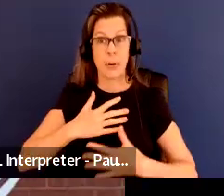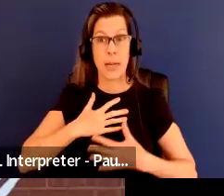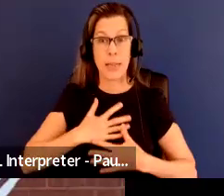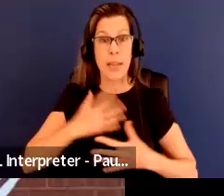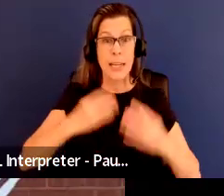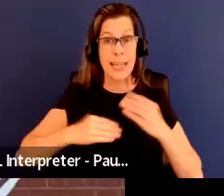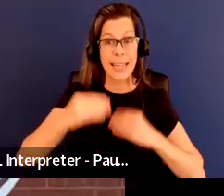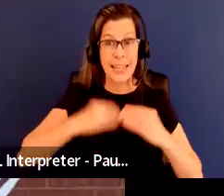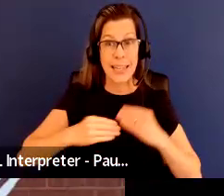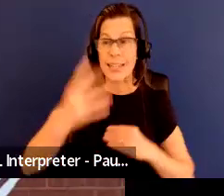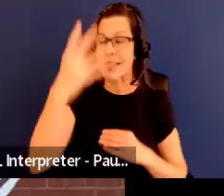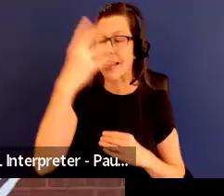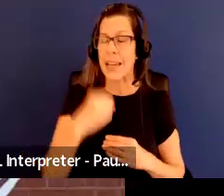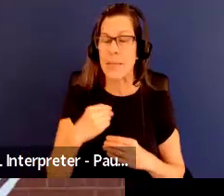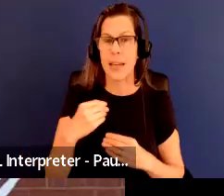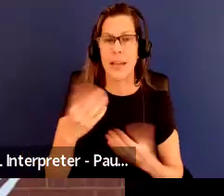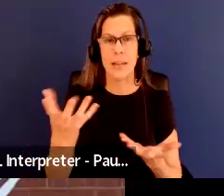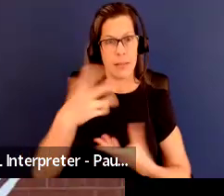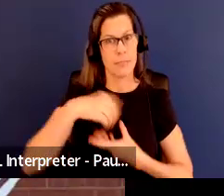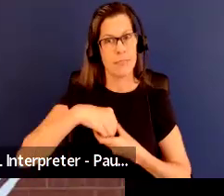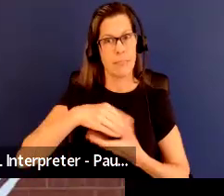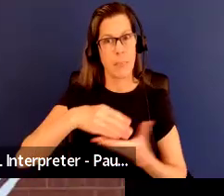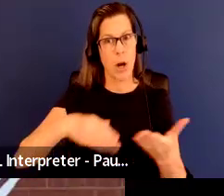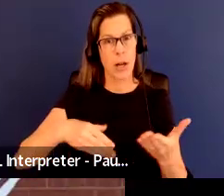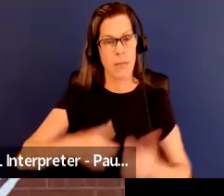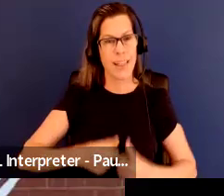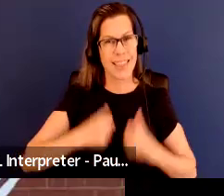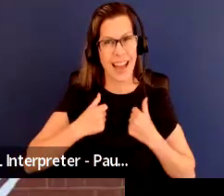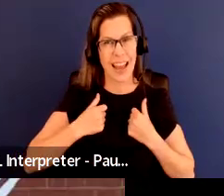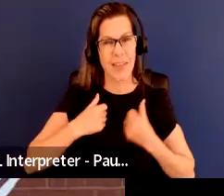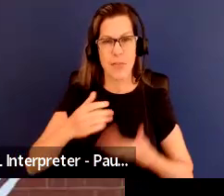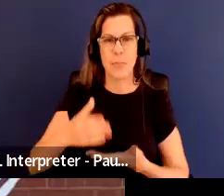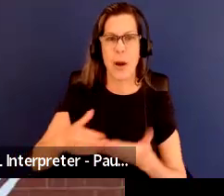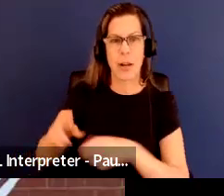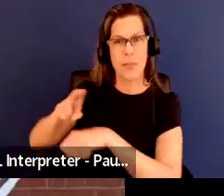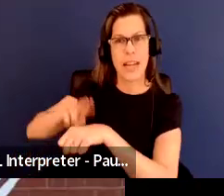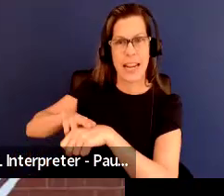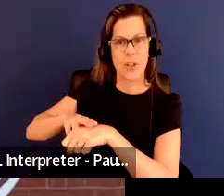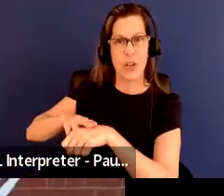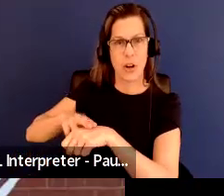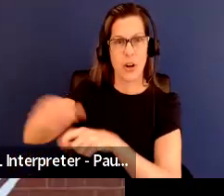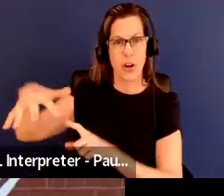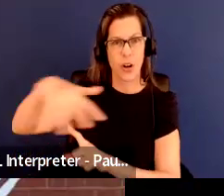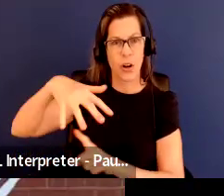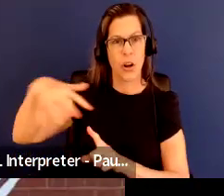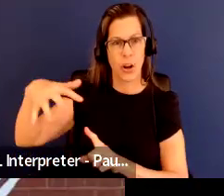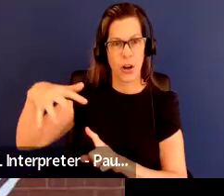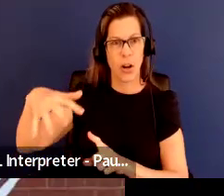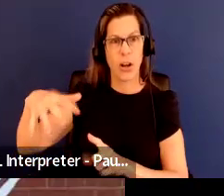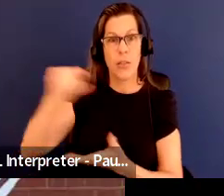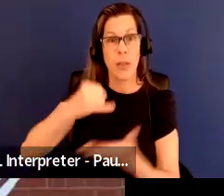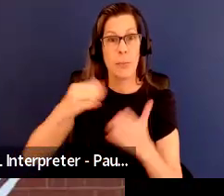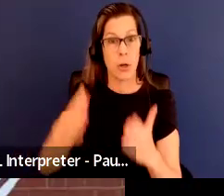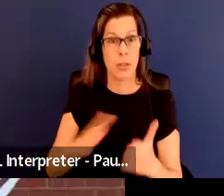as sleeping. It is part of life and part of nature." The muralist on her